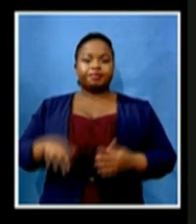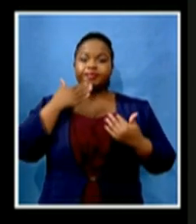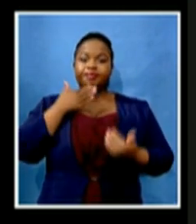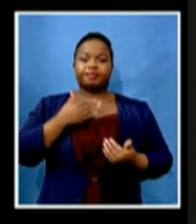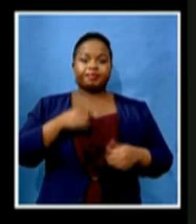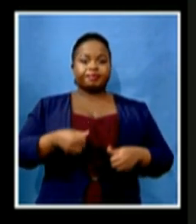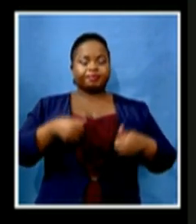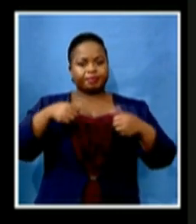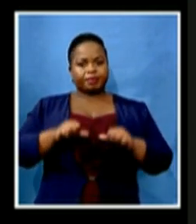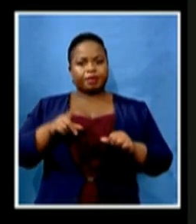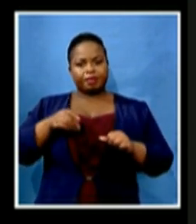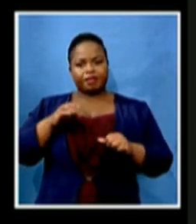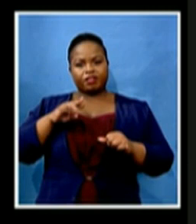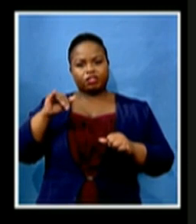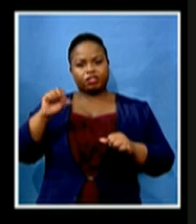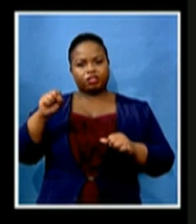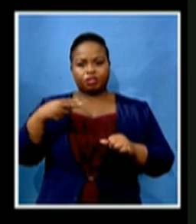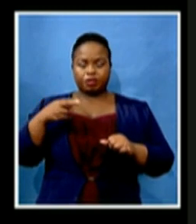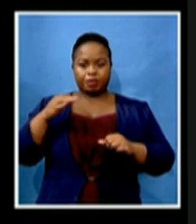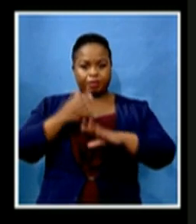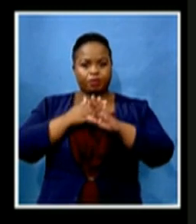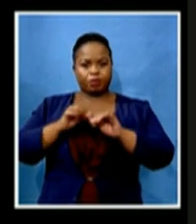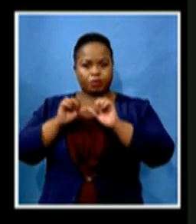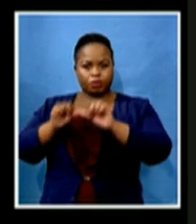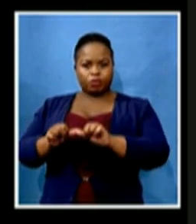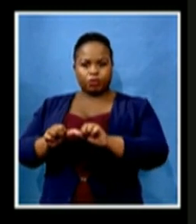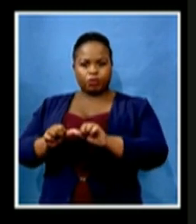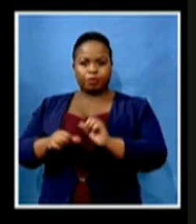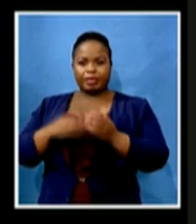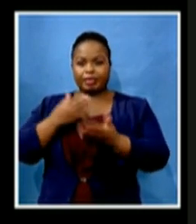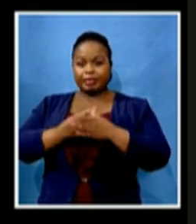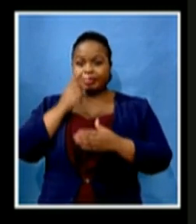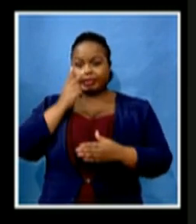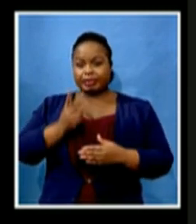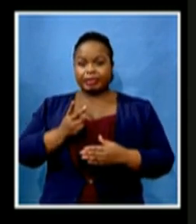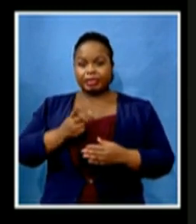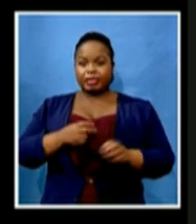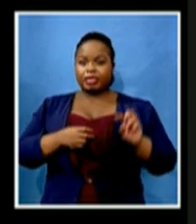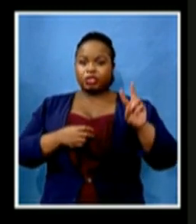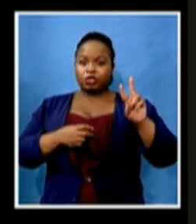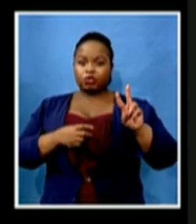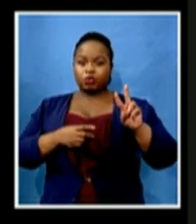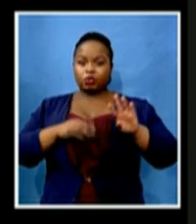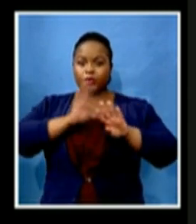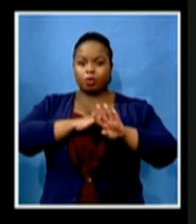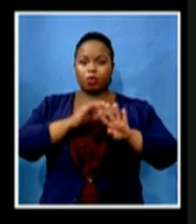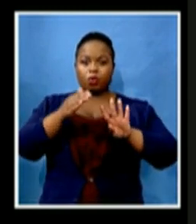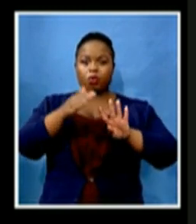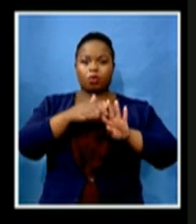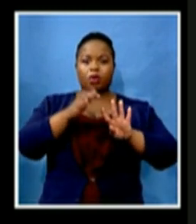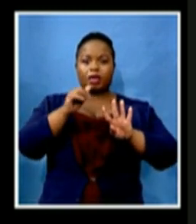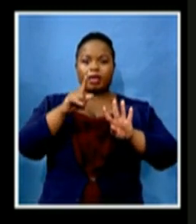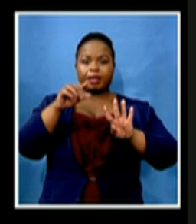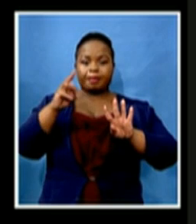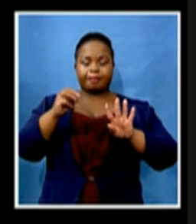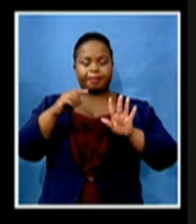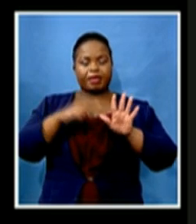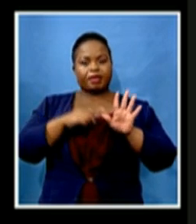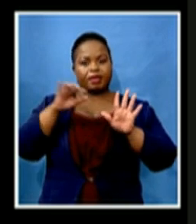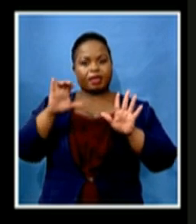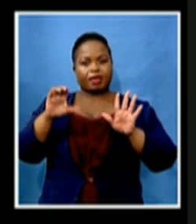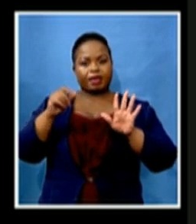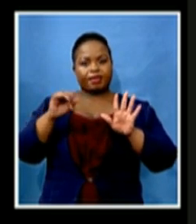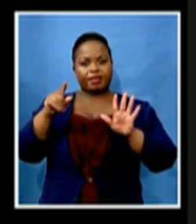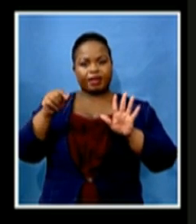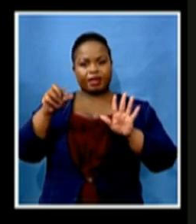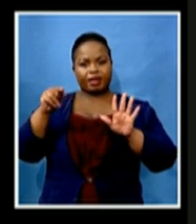I see that we do have two more hands. We've got Karima and Catherine. We will actually, if we can